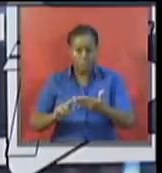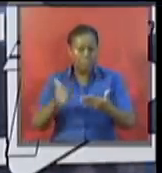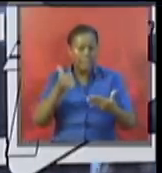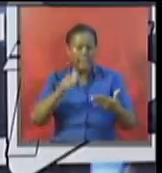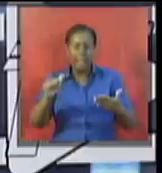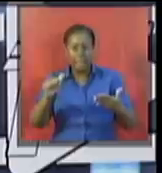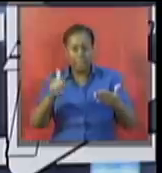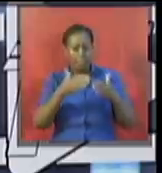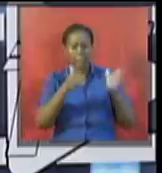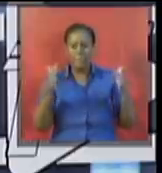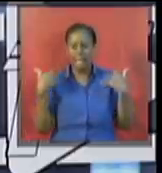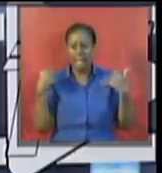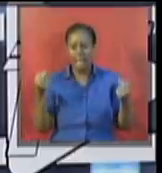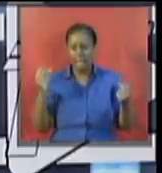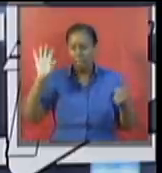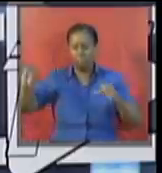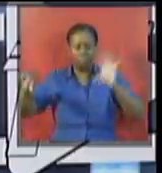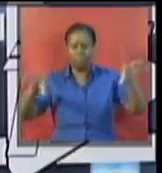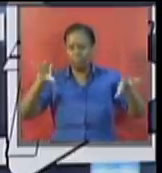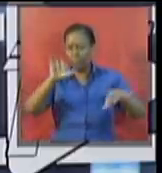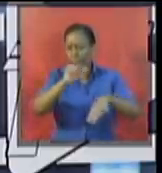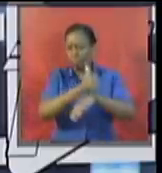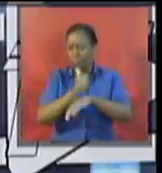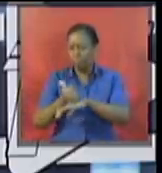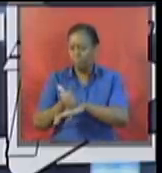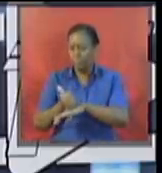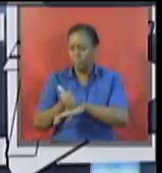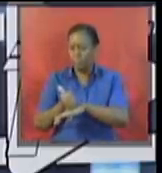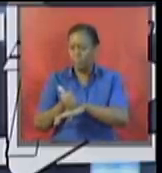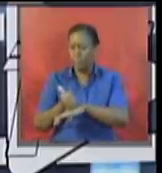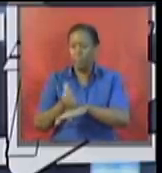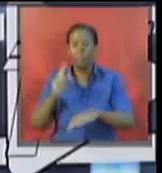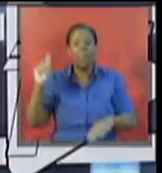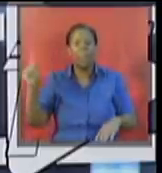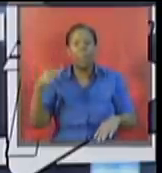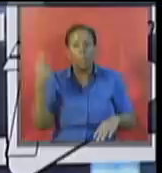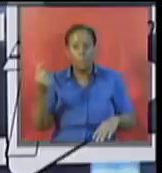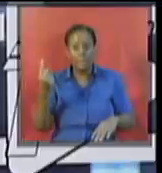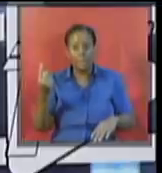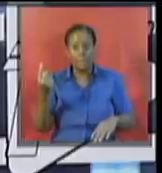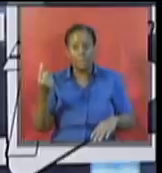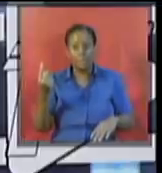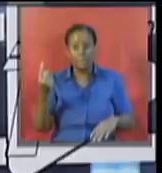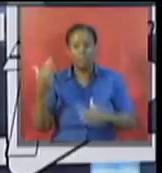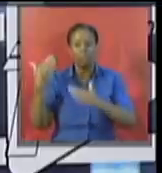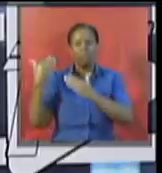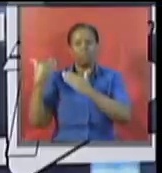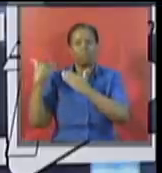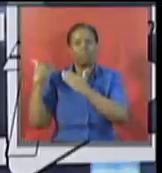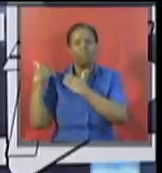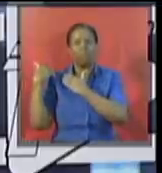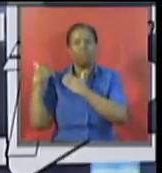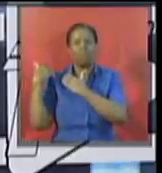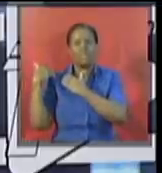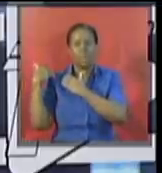role that a positive or negative COVID-19 test result will play is in determining